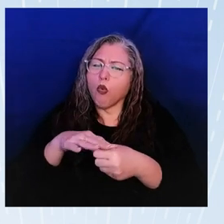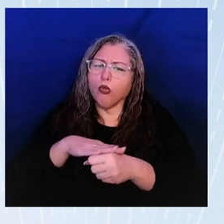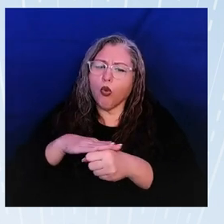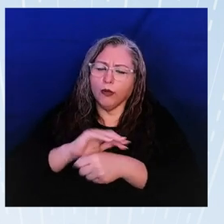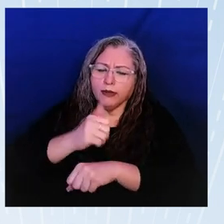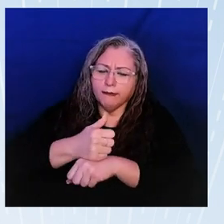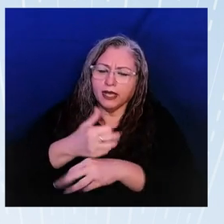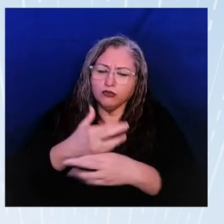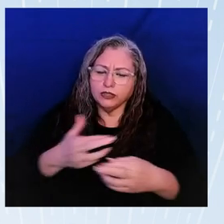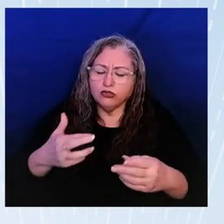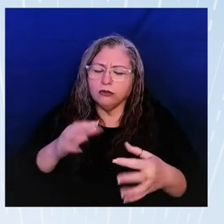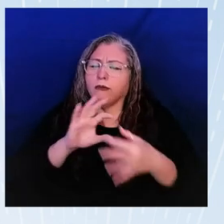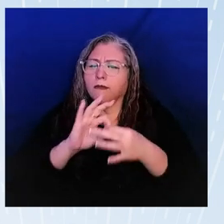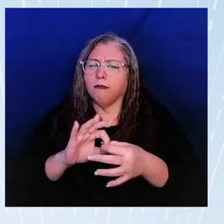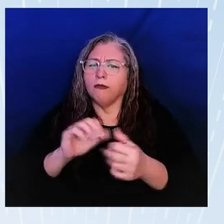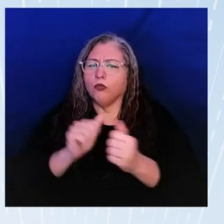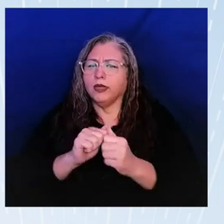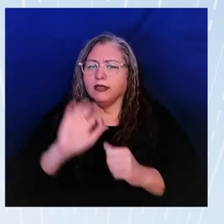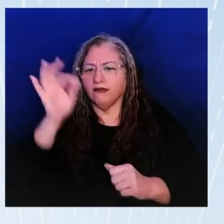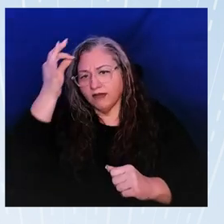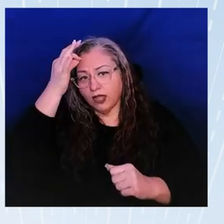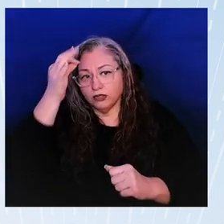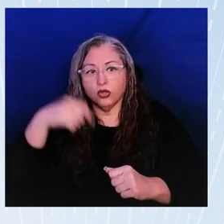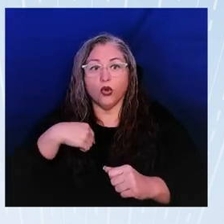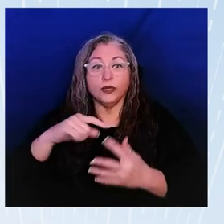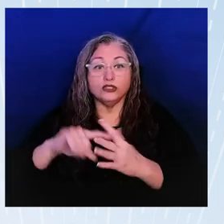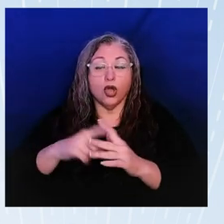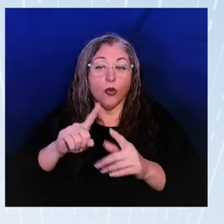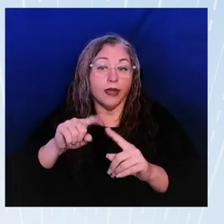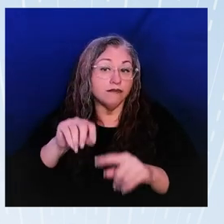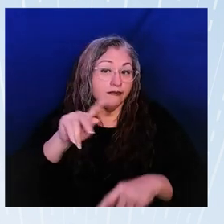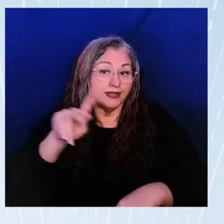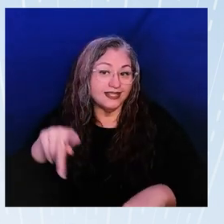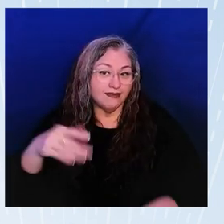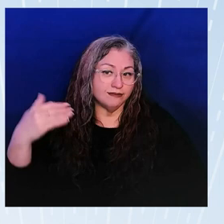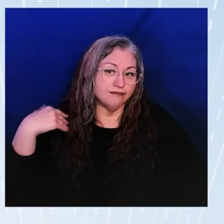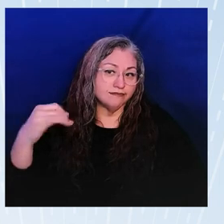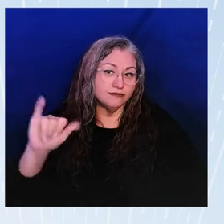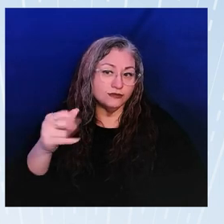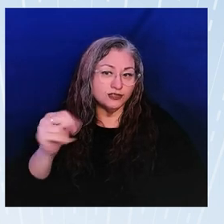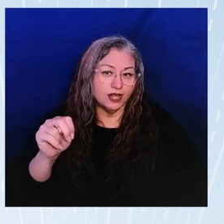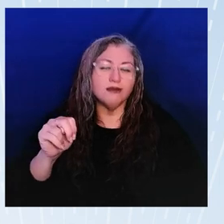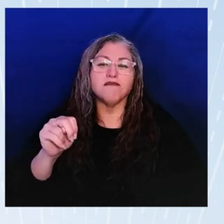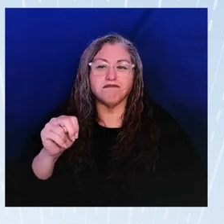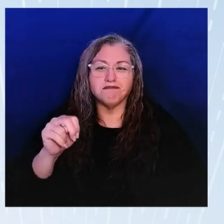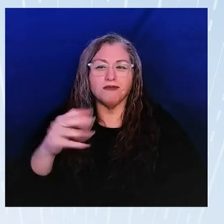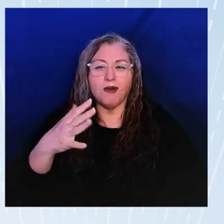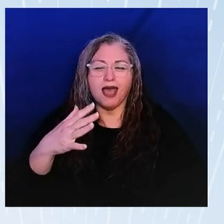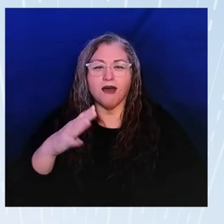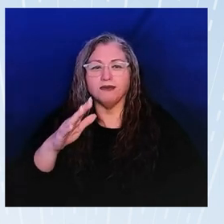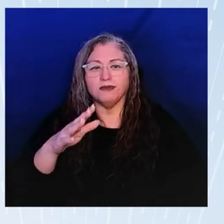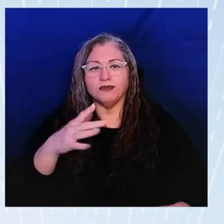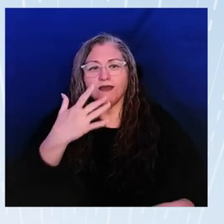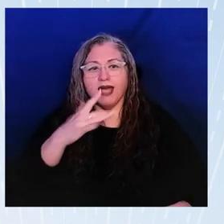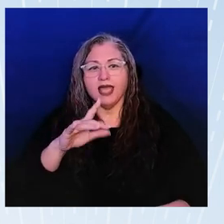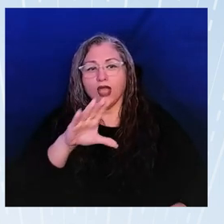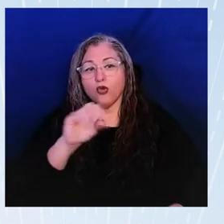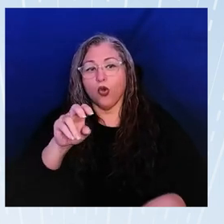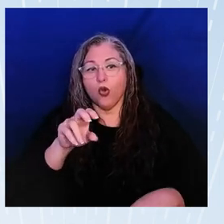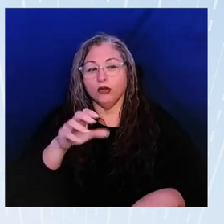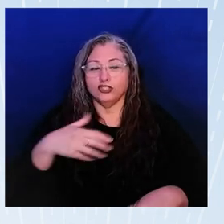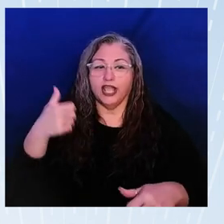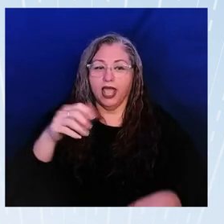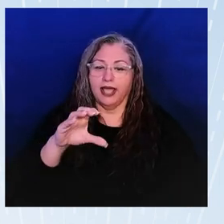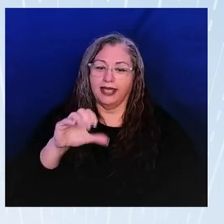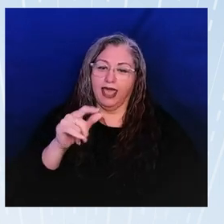resources all across the country. So we kicked this off in Philadelphia in January. We were so honored to be joined by our co-chair, Ambassador Catherine